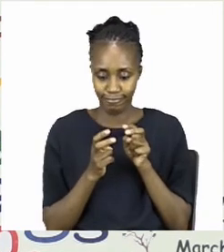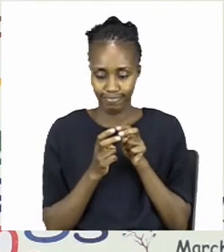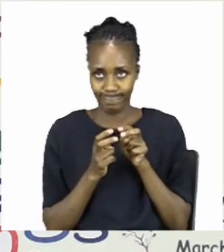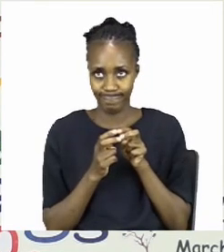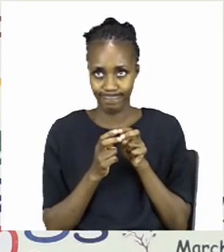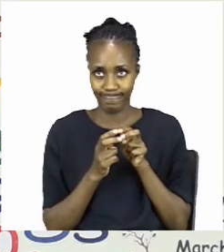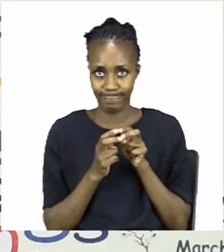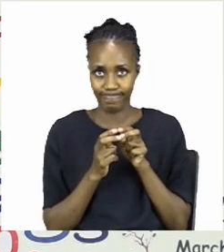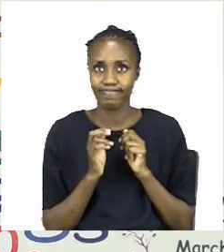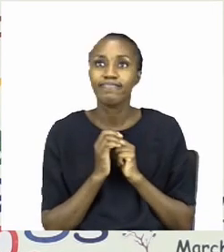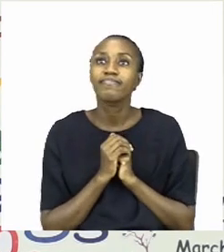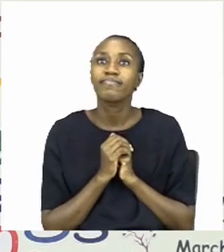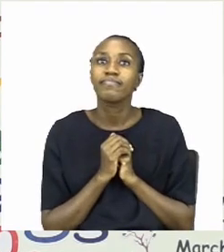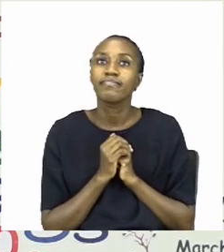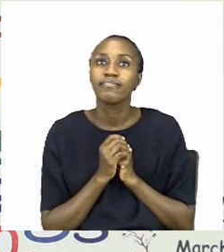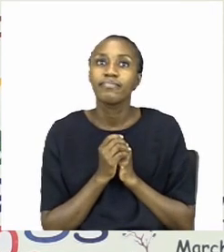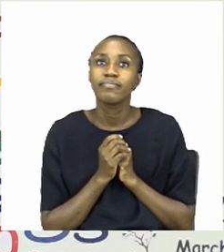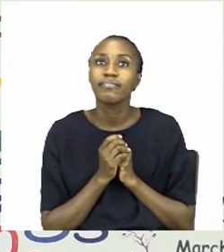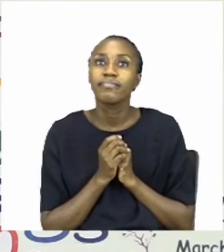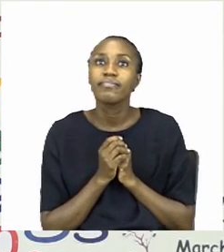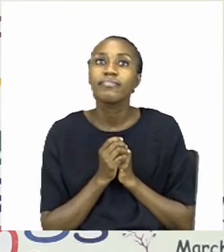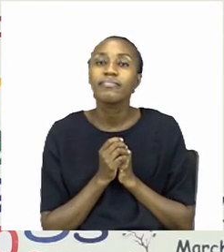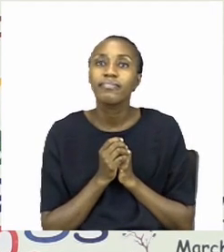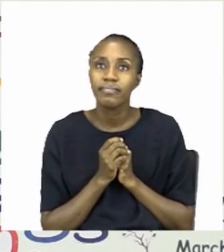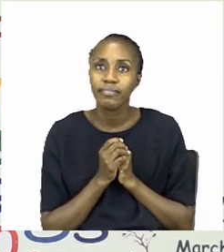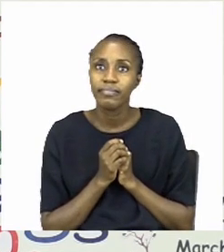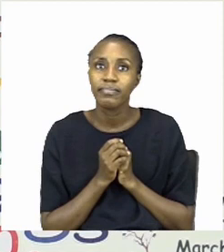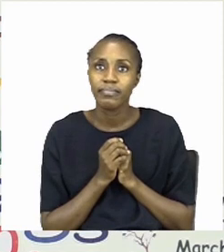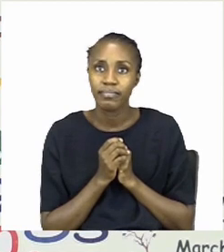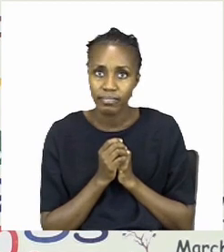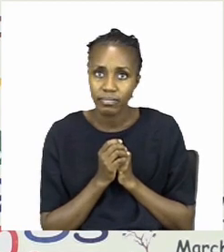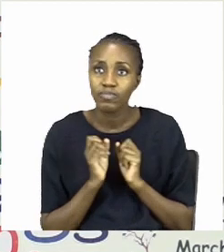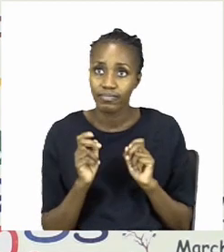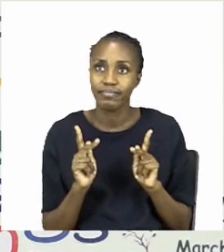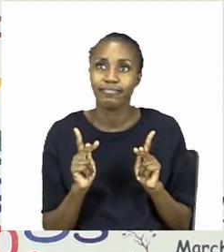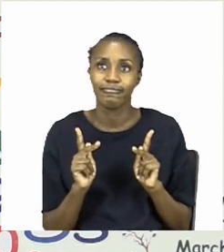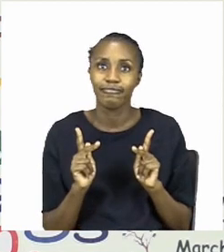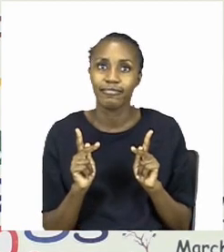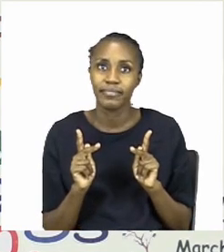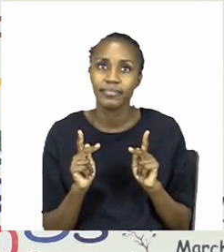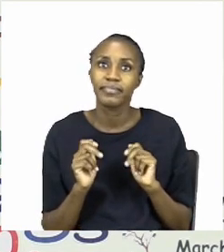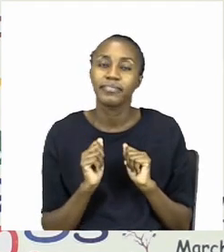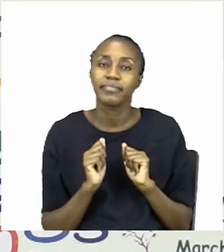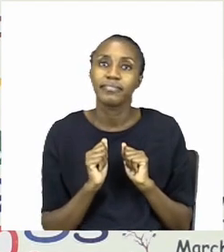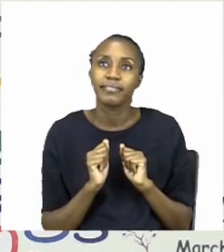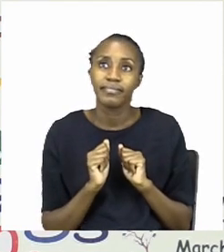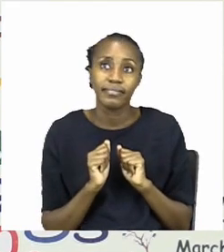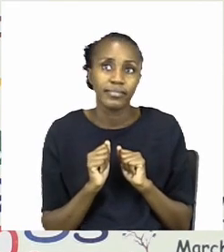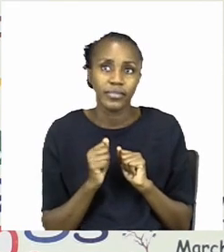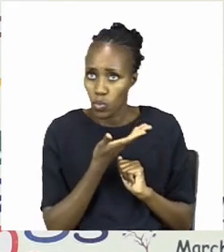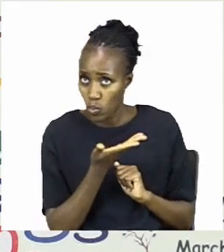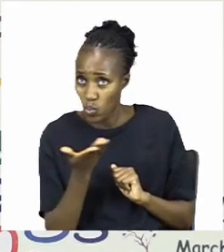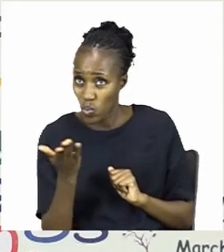say likes with the S at the end. All right, so you will see with all the